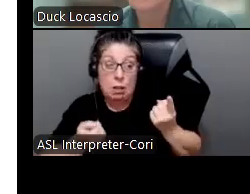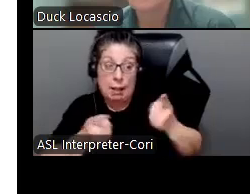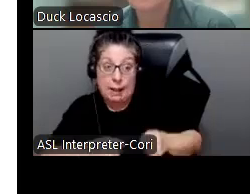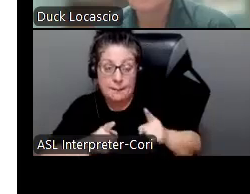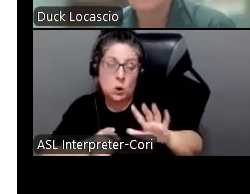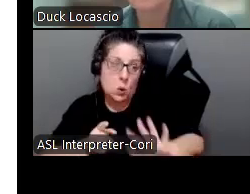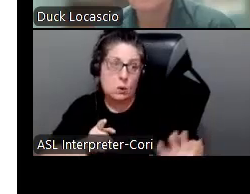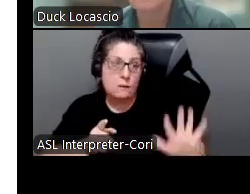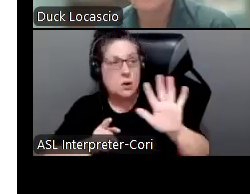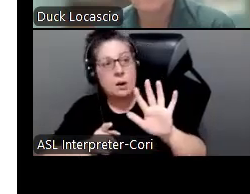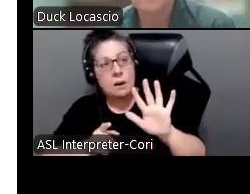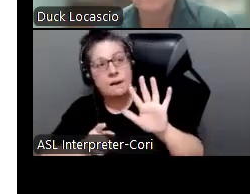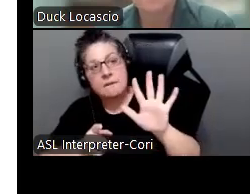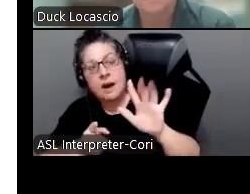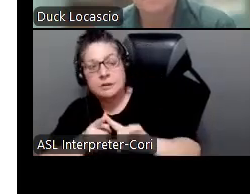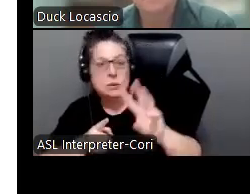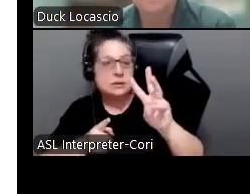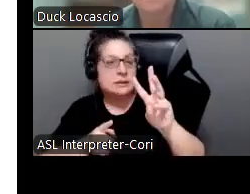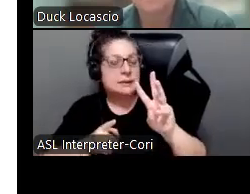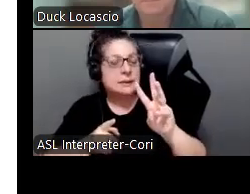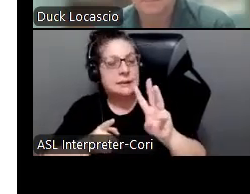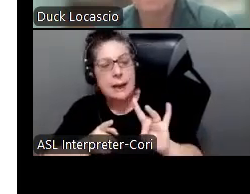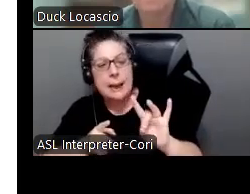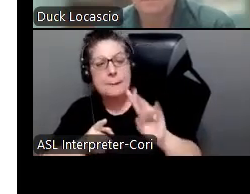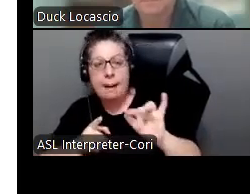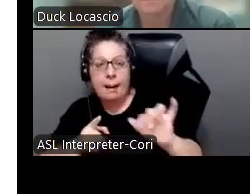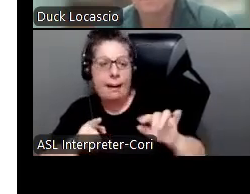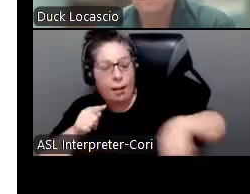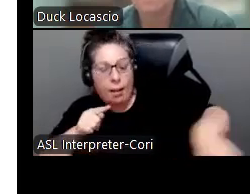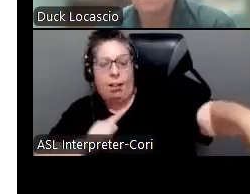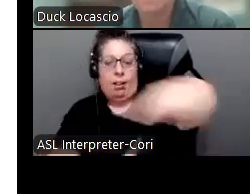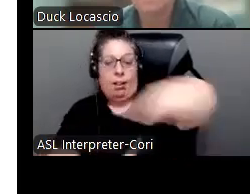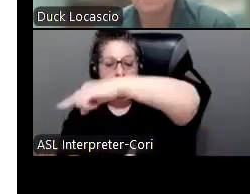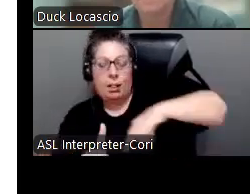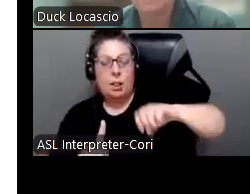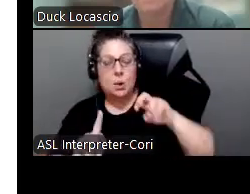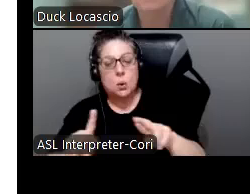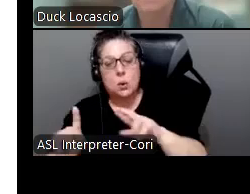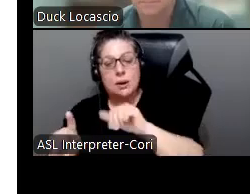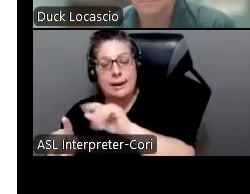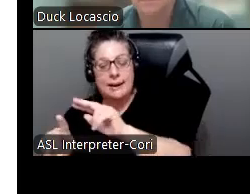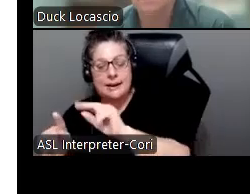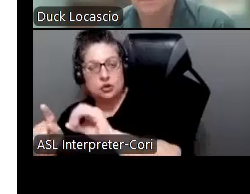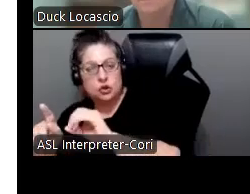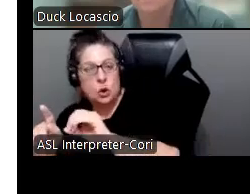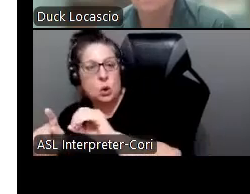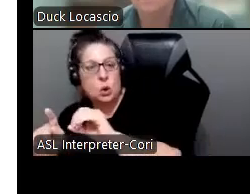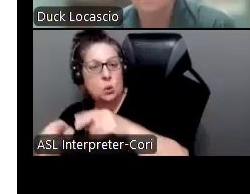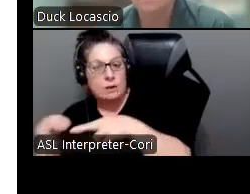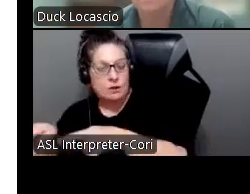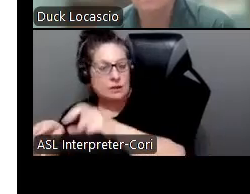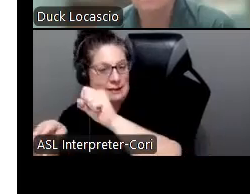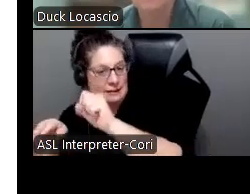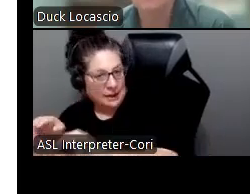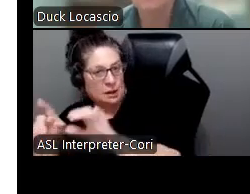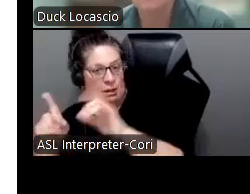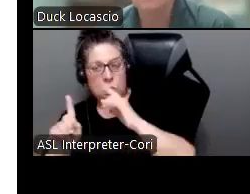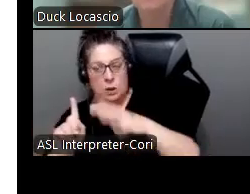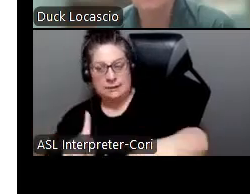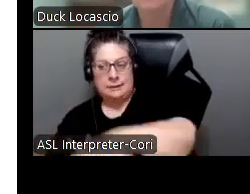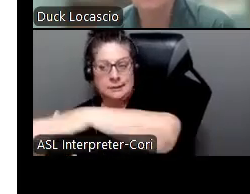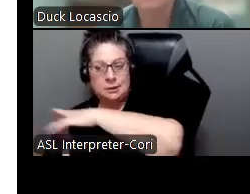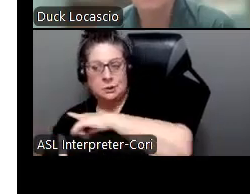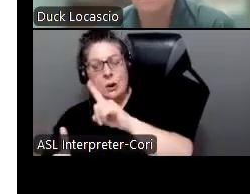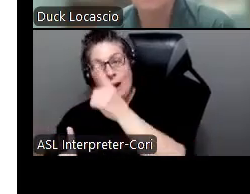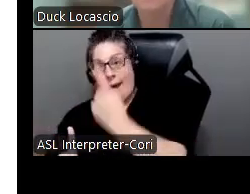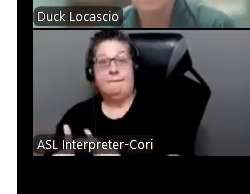5 or 6 or 8 mile wide area, or you could be on the Edisto River in South Carolina and this happens inside of a